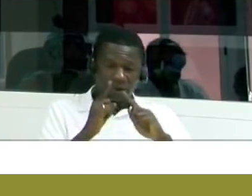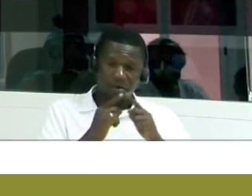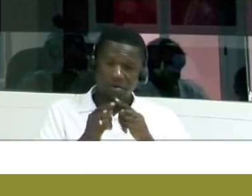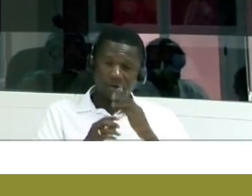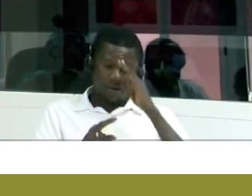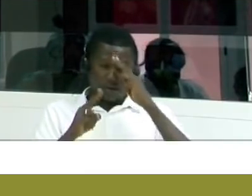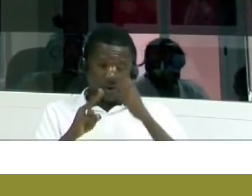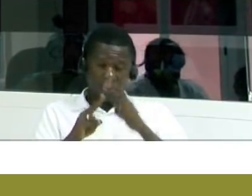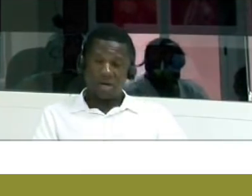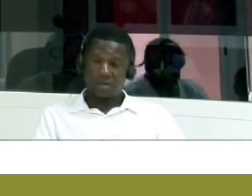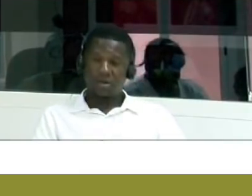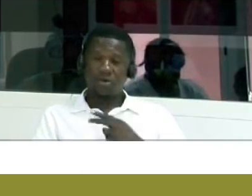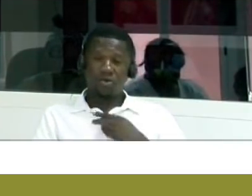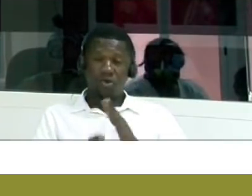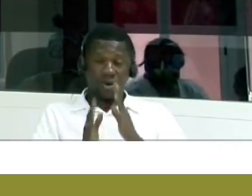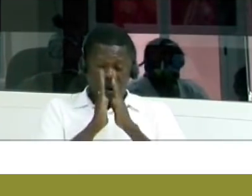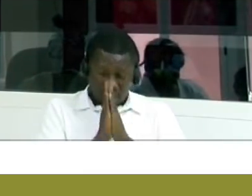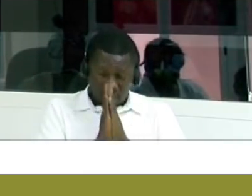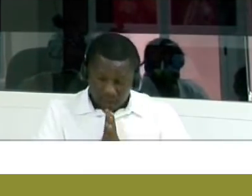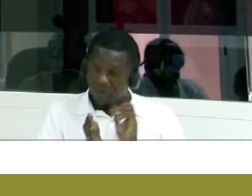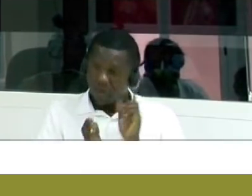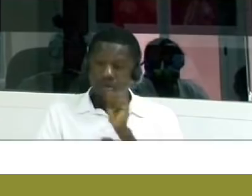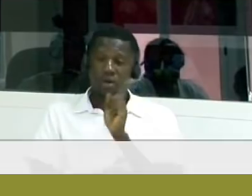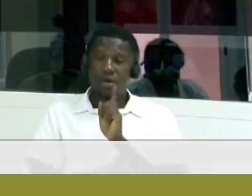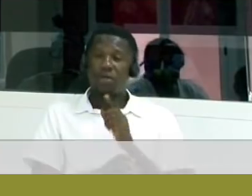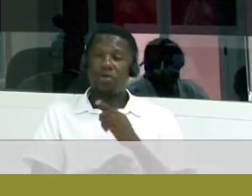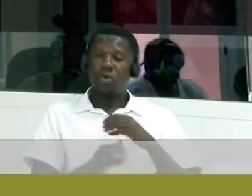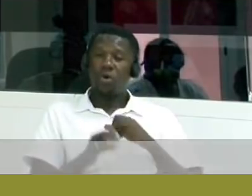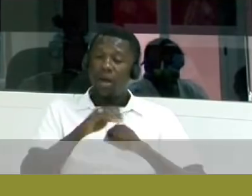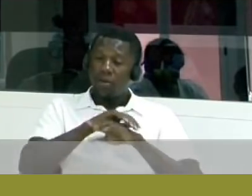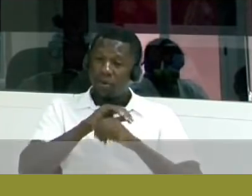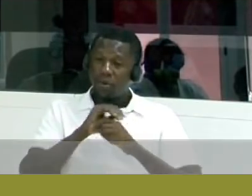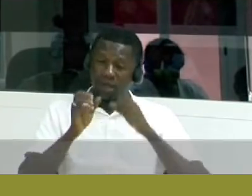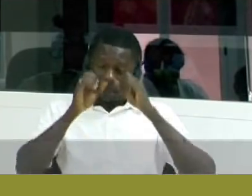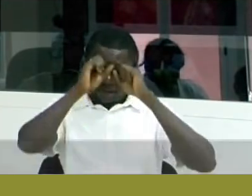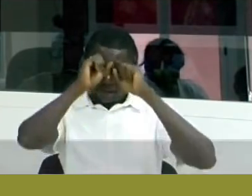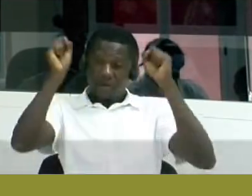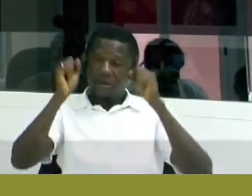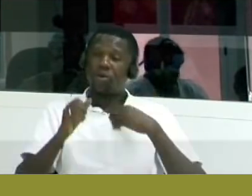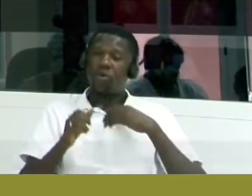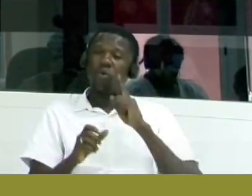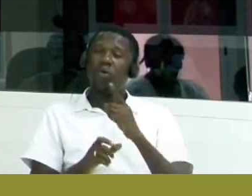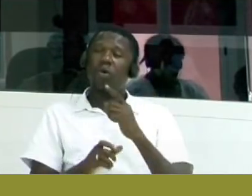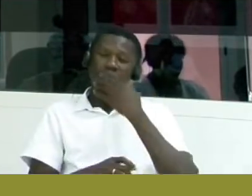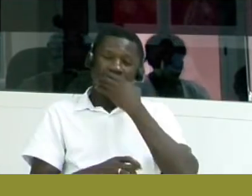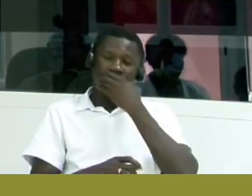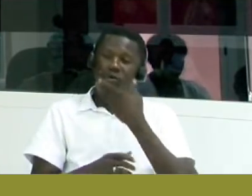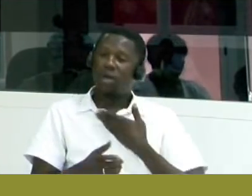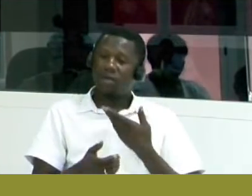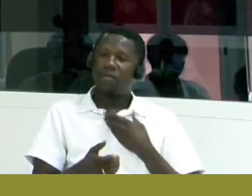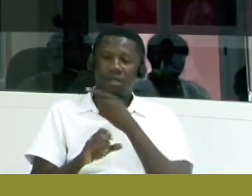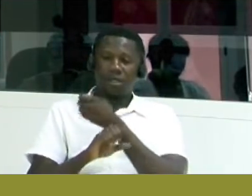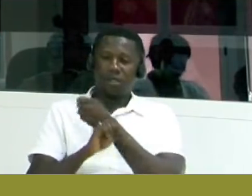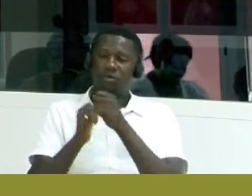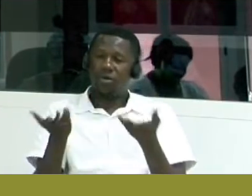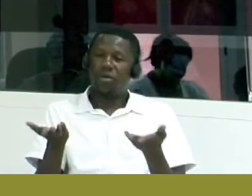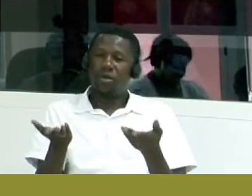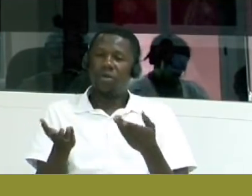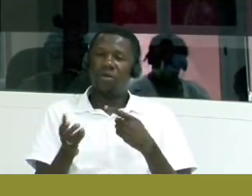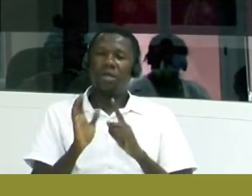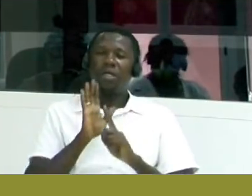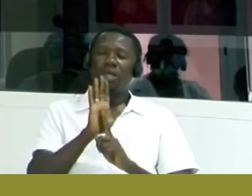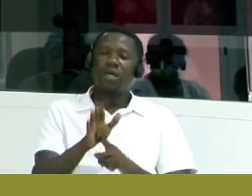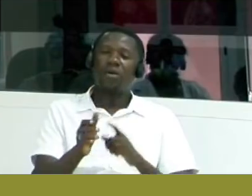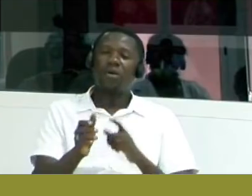anybody. You are employed by the state. That was one weakness we had in the system. It was like working for Yahya